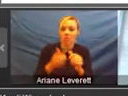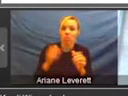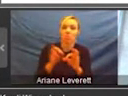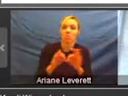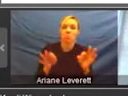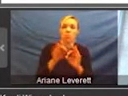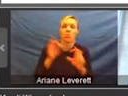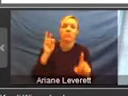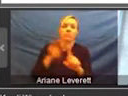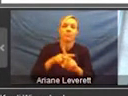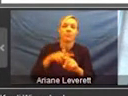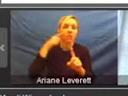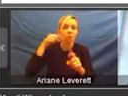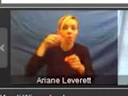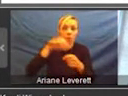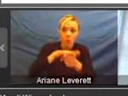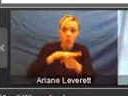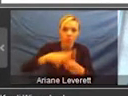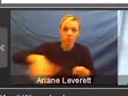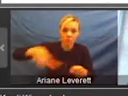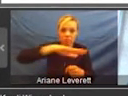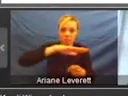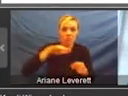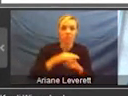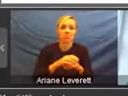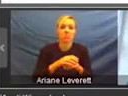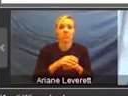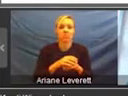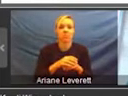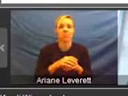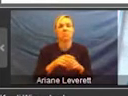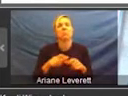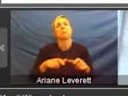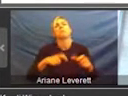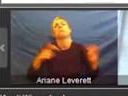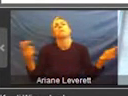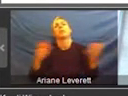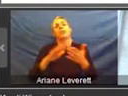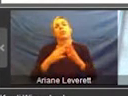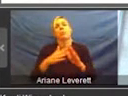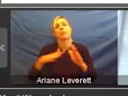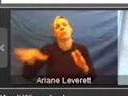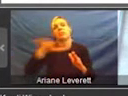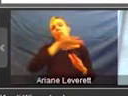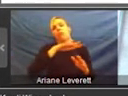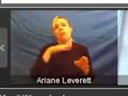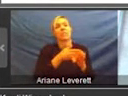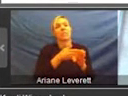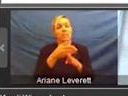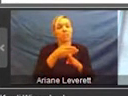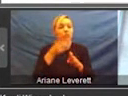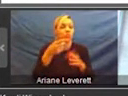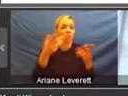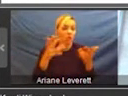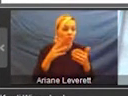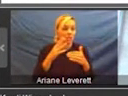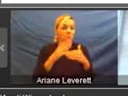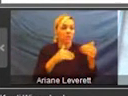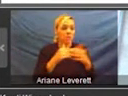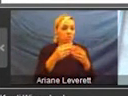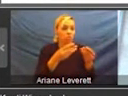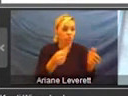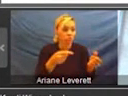develop them. And there's a huge community across the sector which is building solutions which are